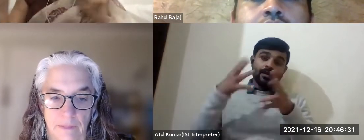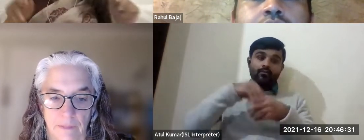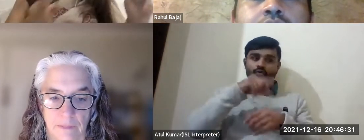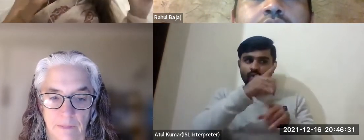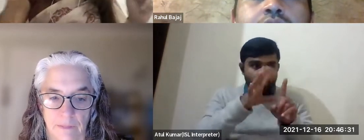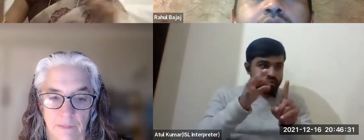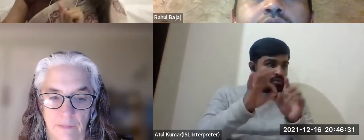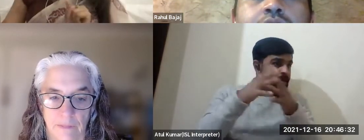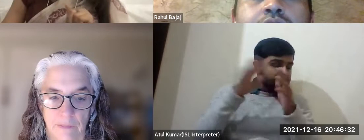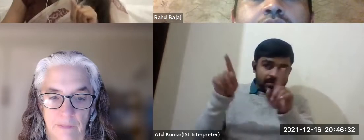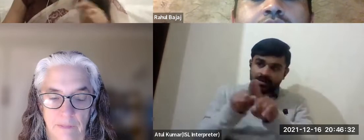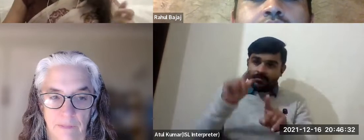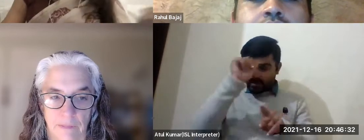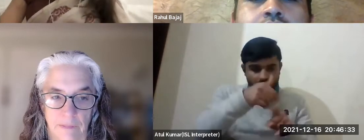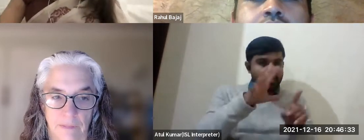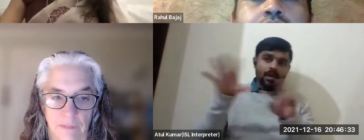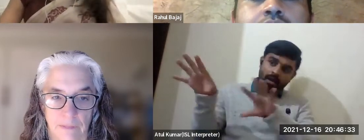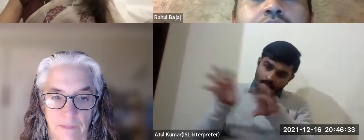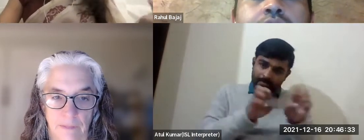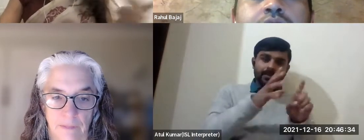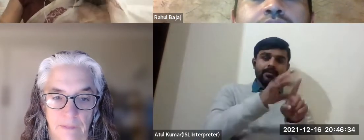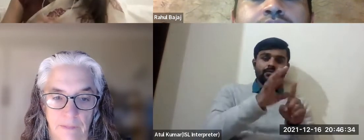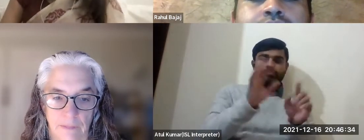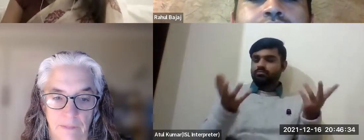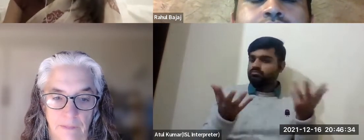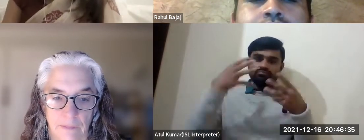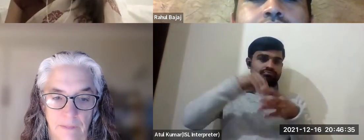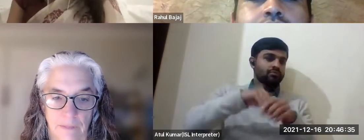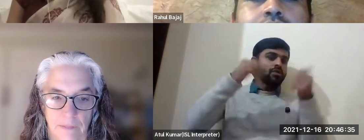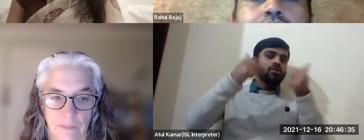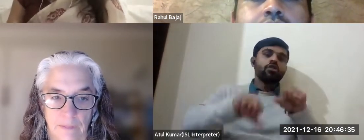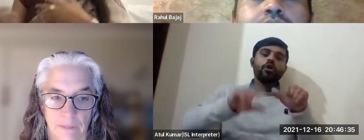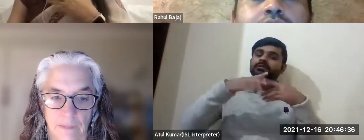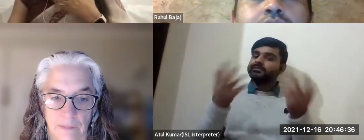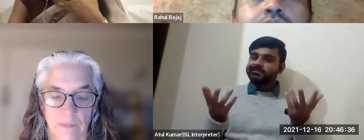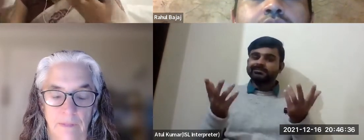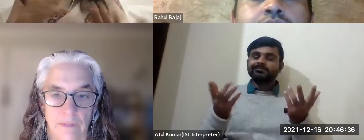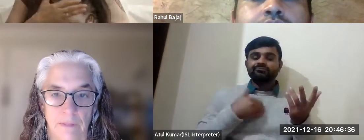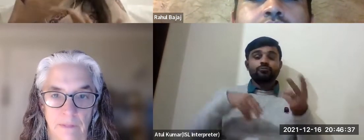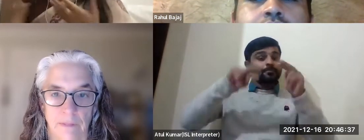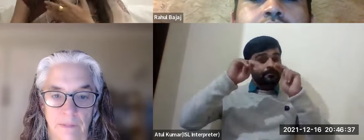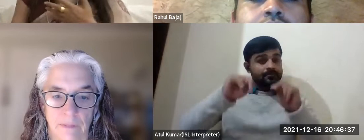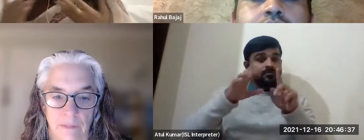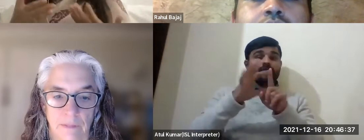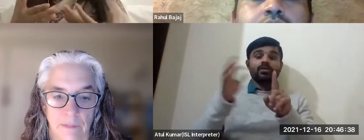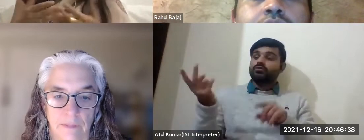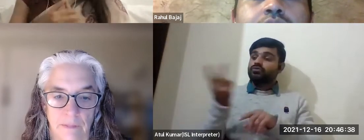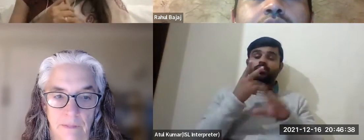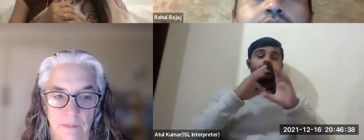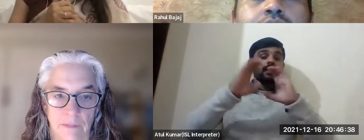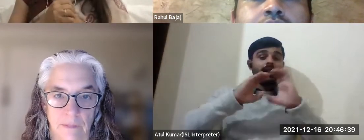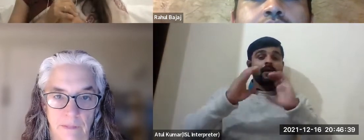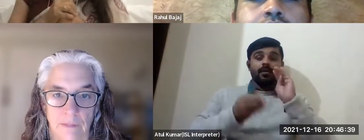this in the US, please do it in India also, otherwise we will put out a lawsuit on you. So I think we need to do those conversations